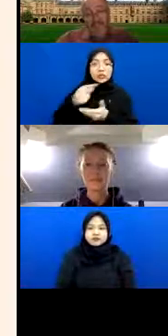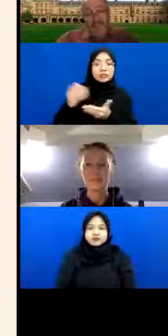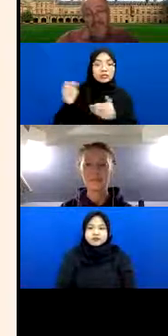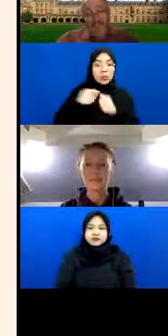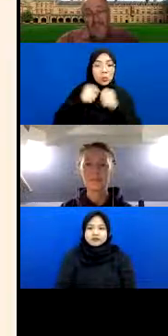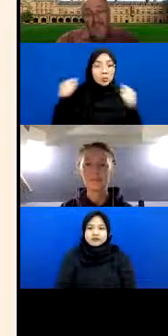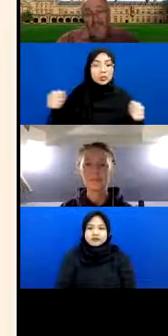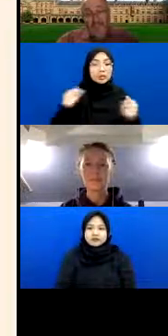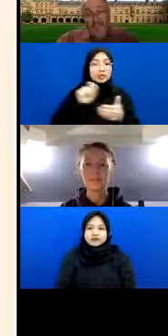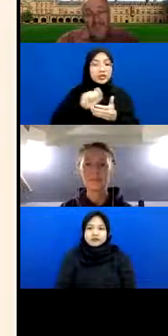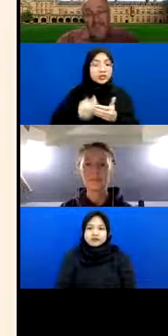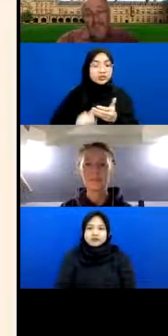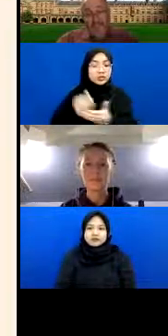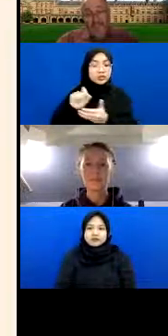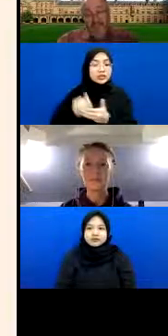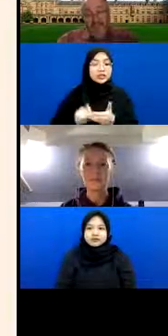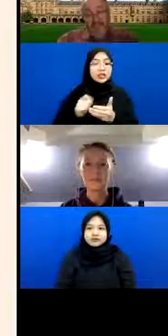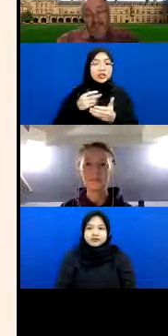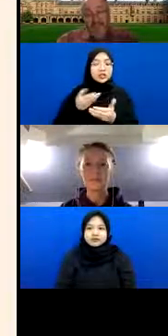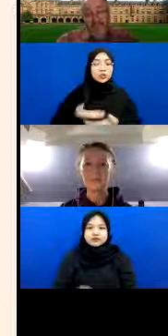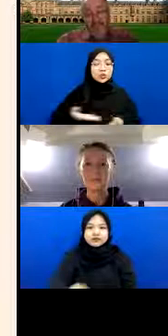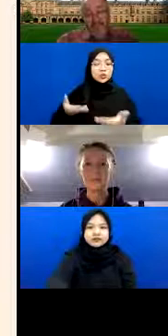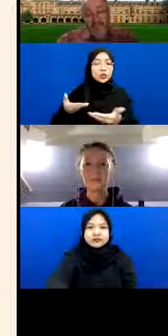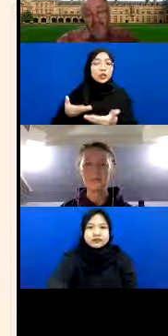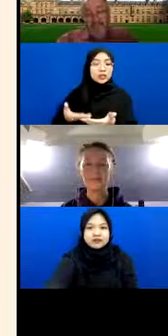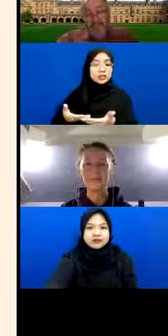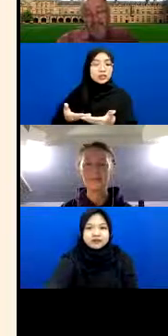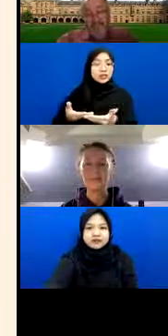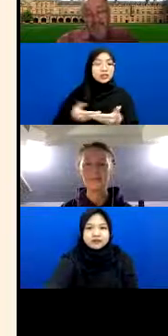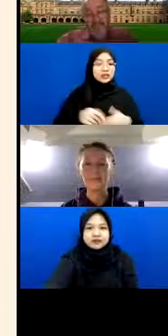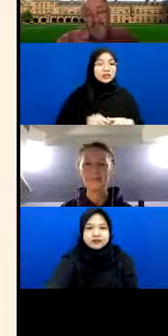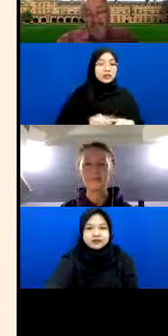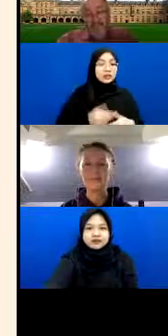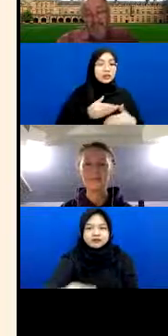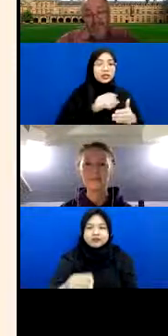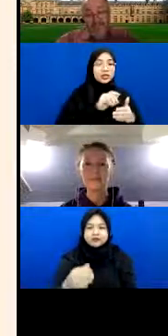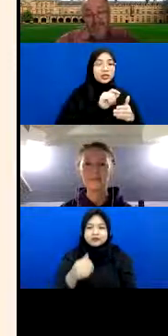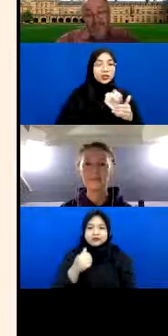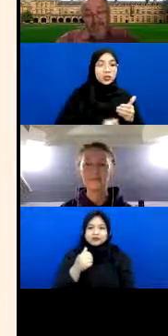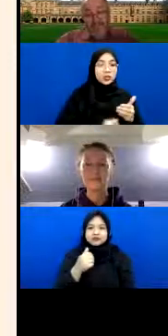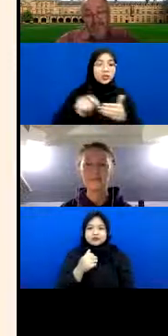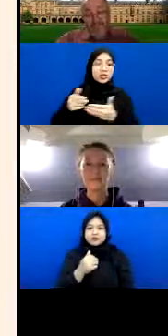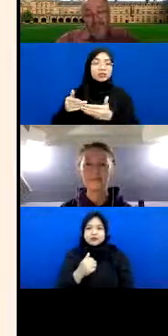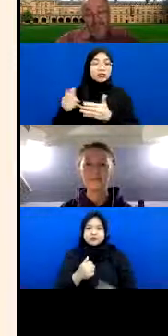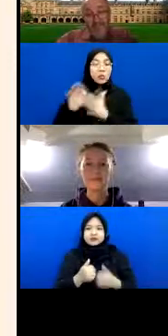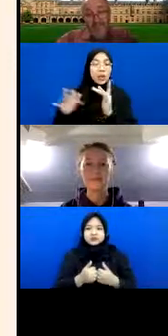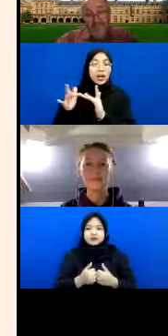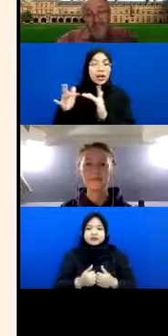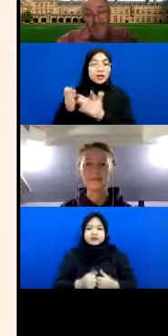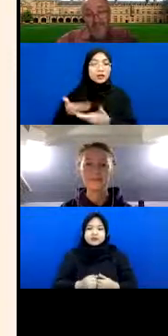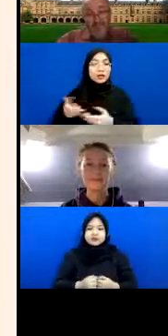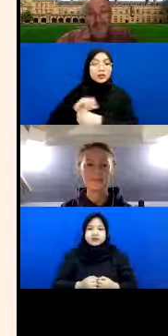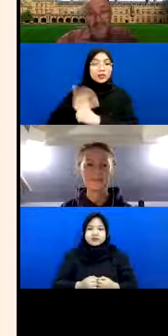for students with disabilities doing homeschooling or online learning during pandemic. We intend